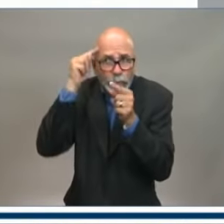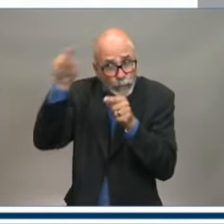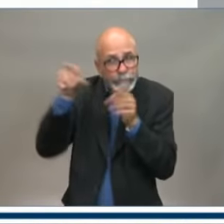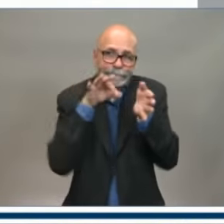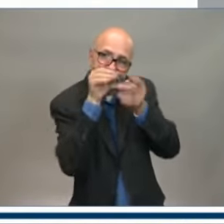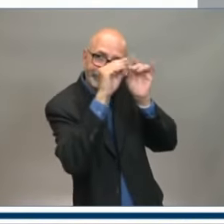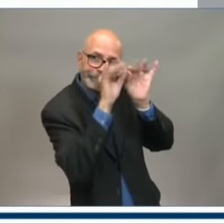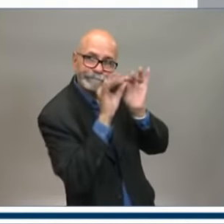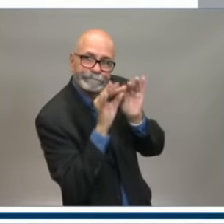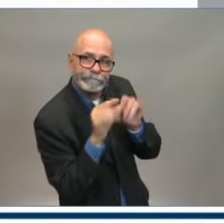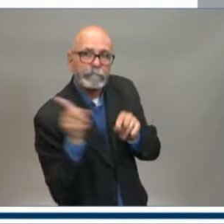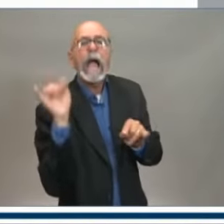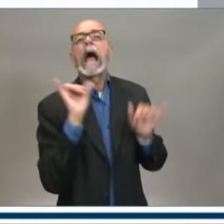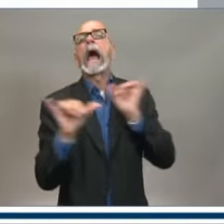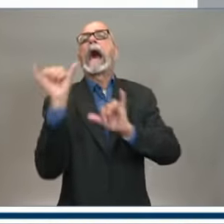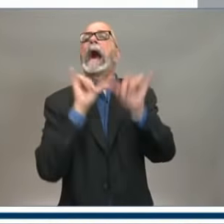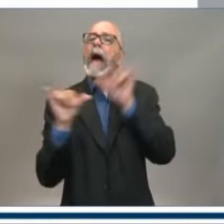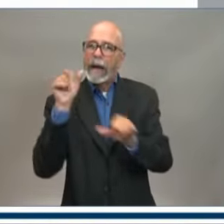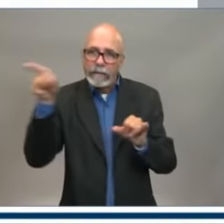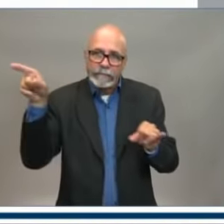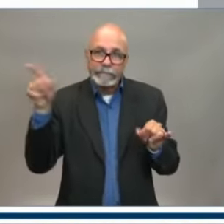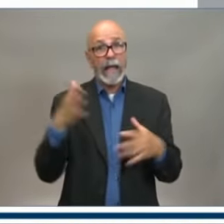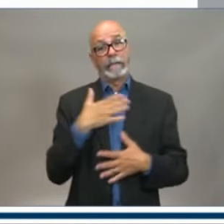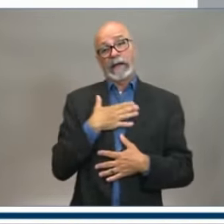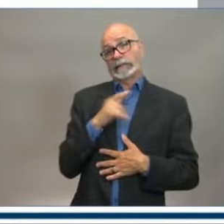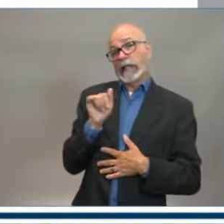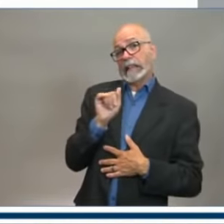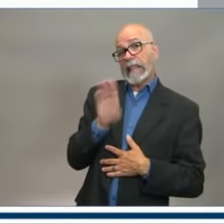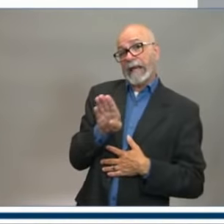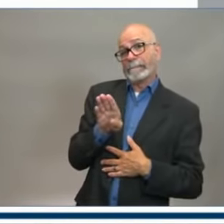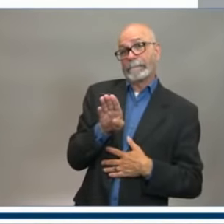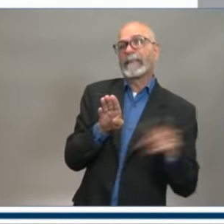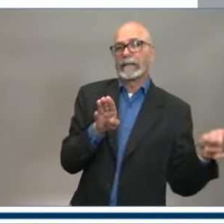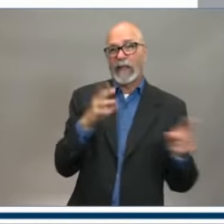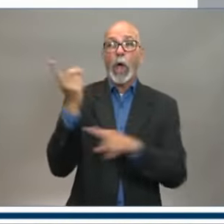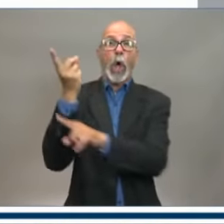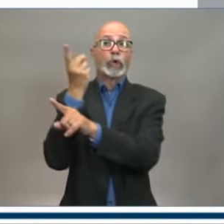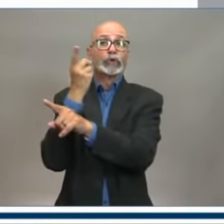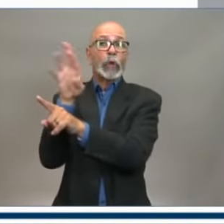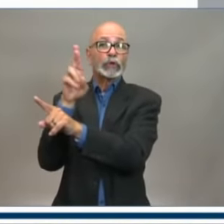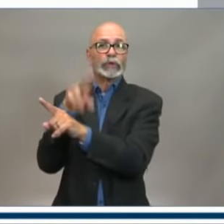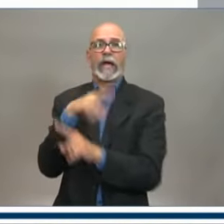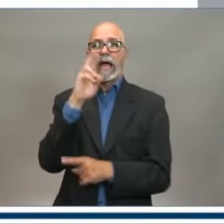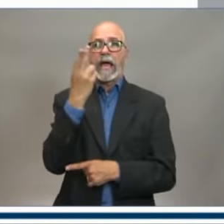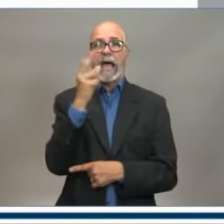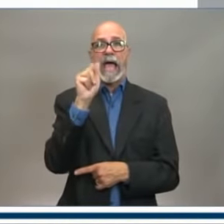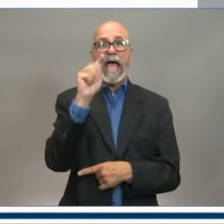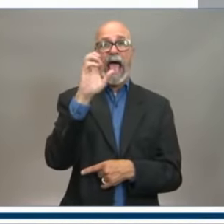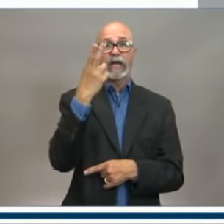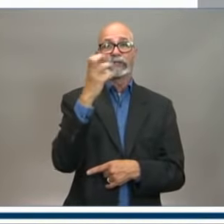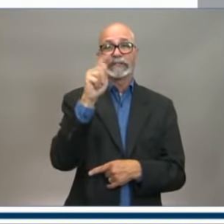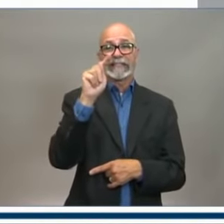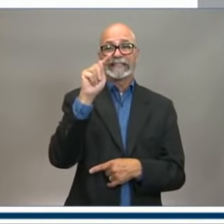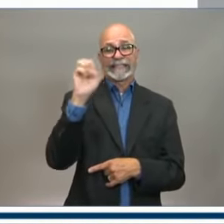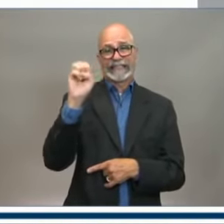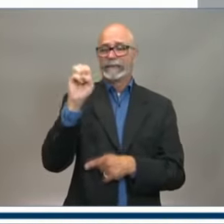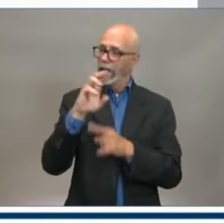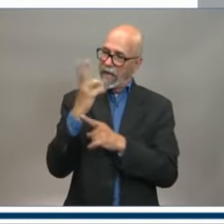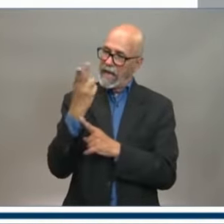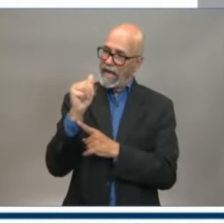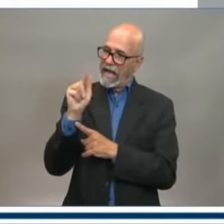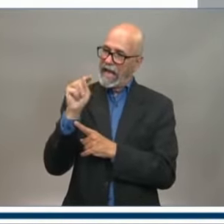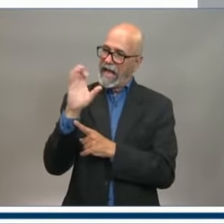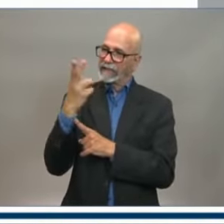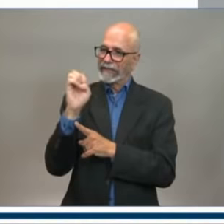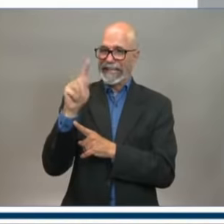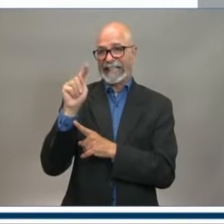of our lab colleagues, led by Dr. Hatchett. We have robust capacity in our labs. Certainly, we would